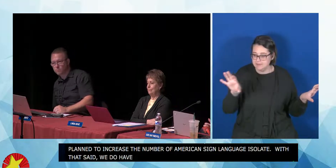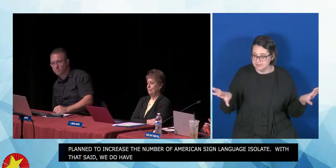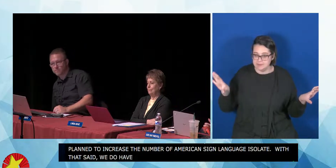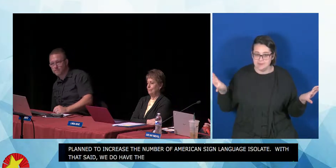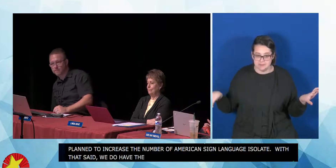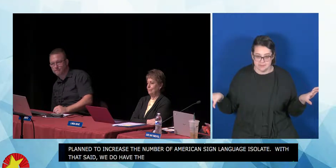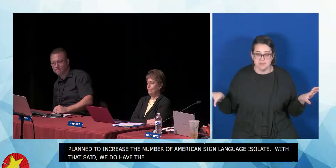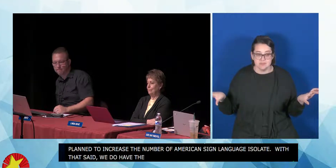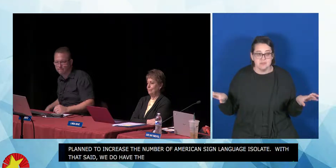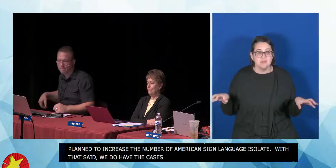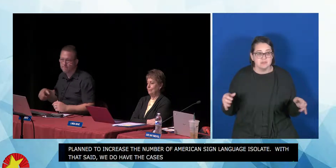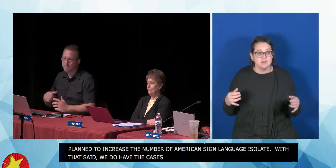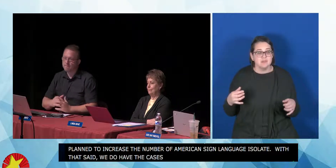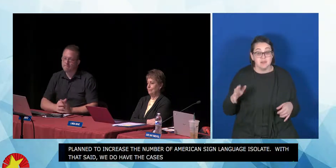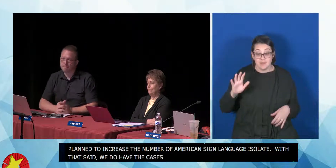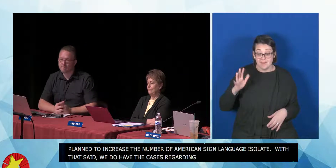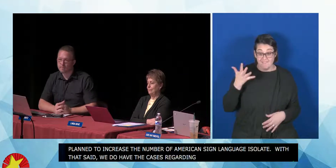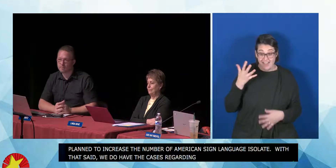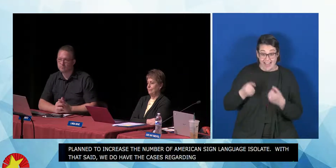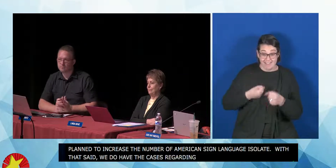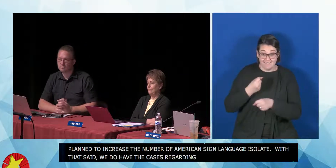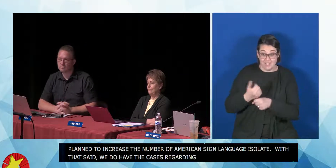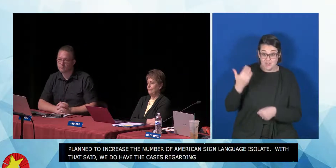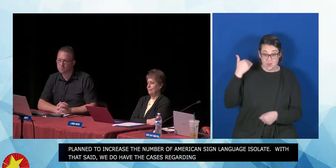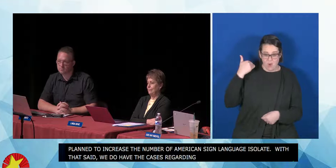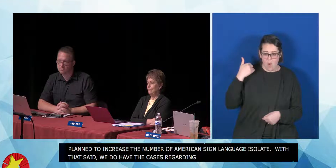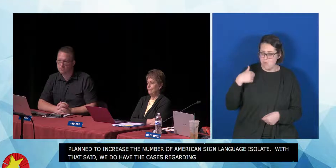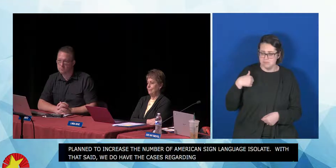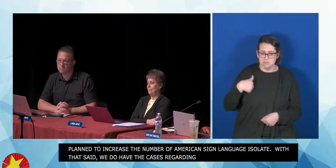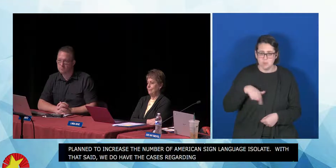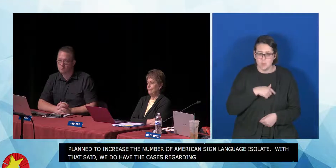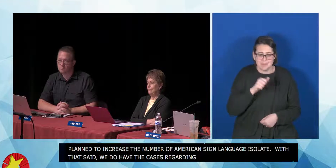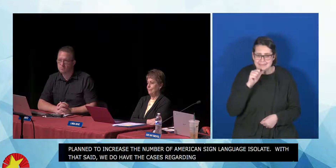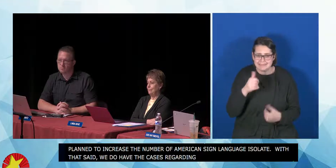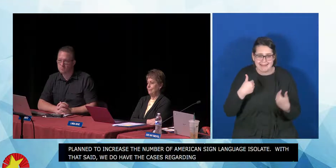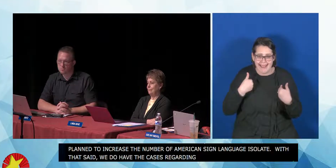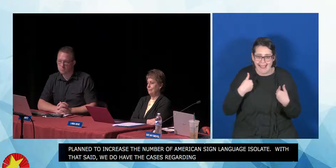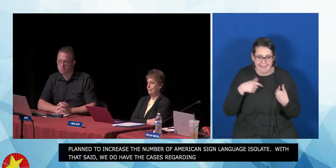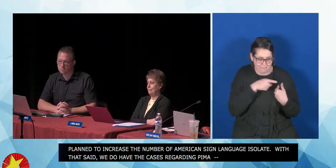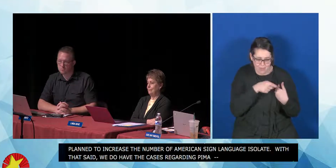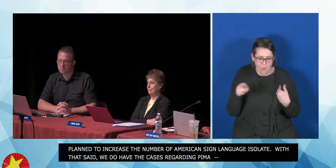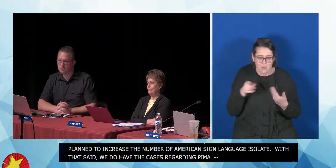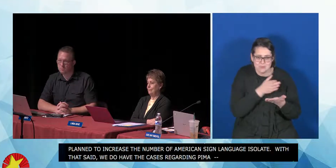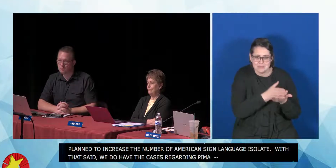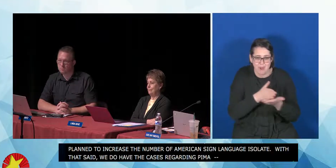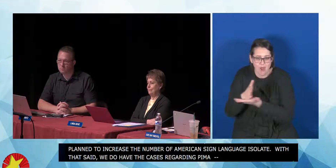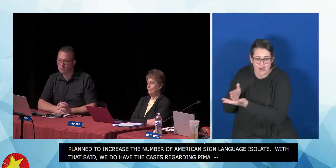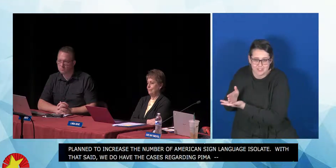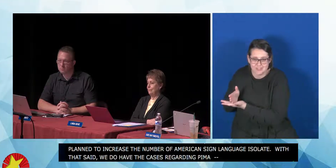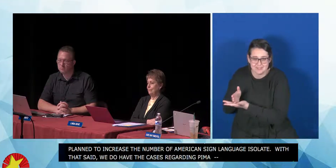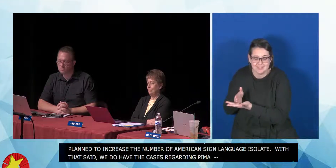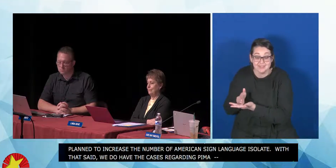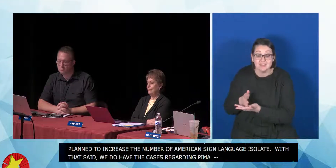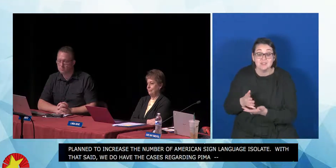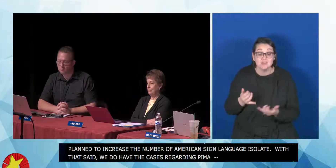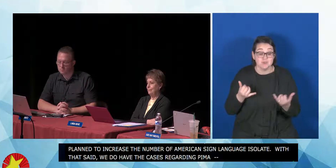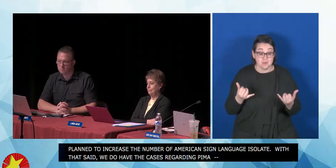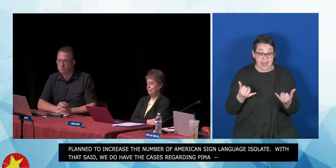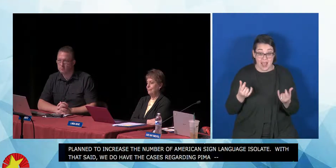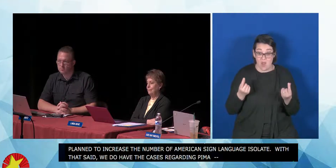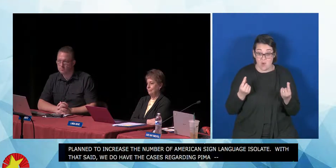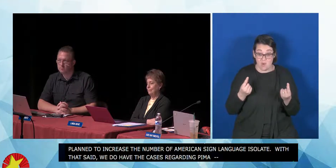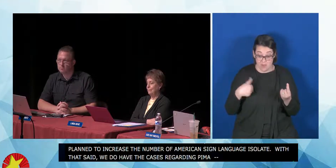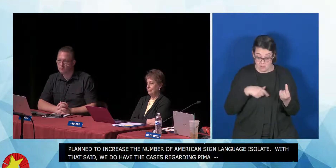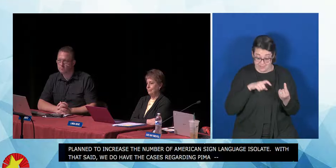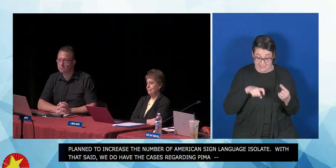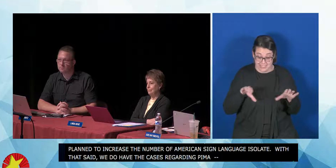today that we didn't have 5 years ago. So it's a matter of putting those pieces